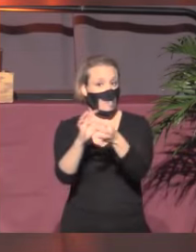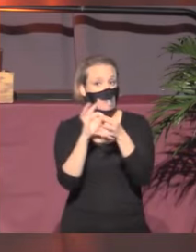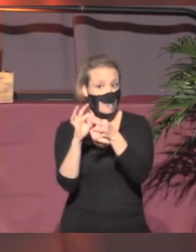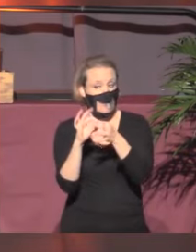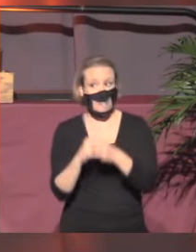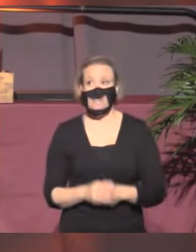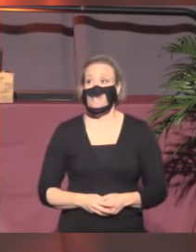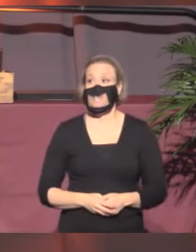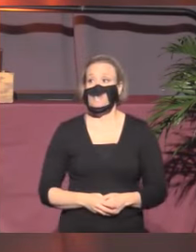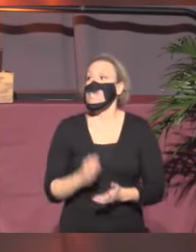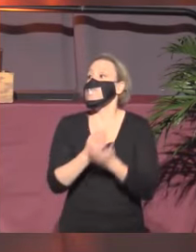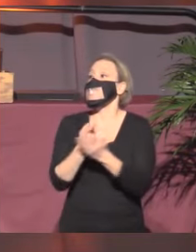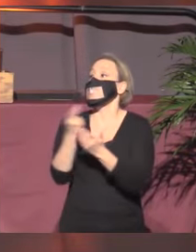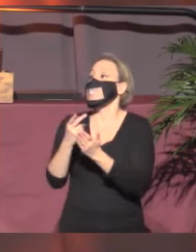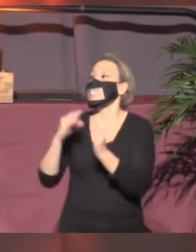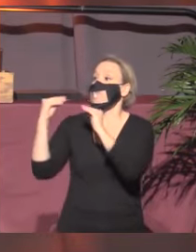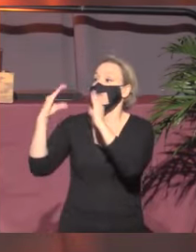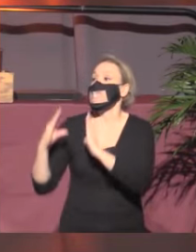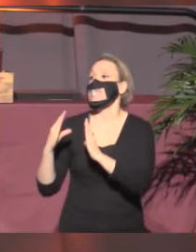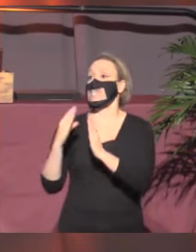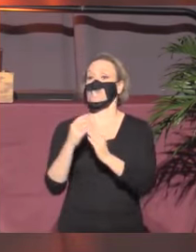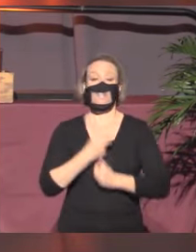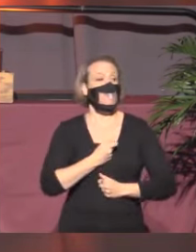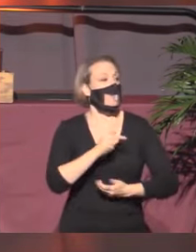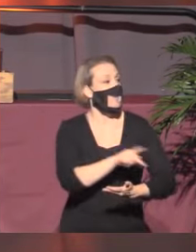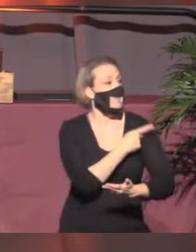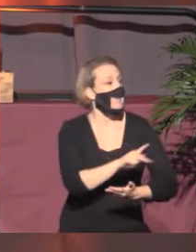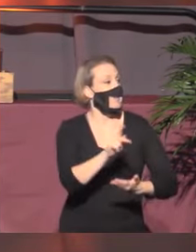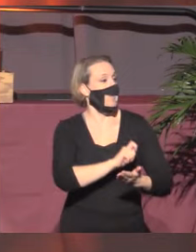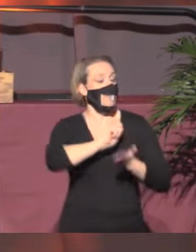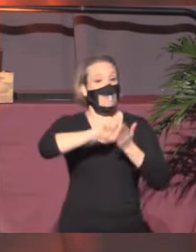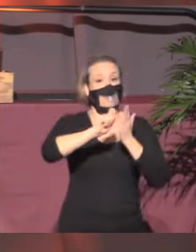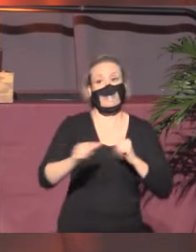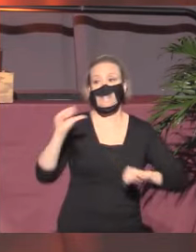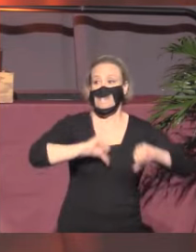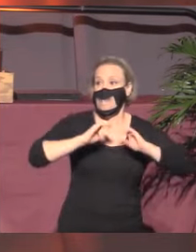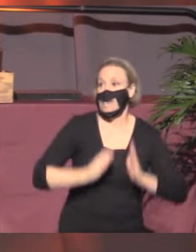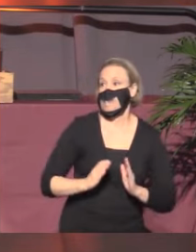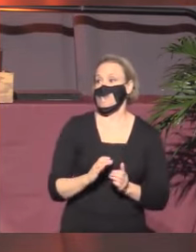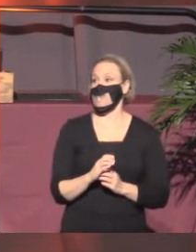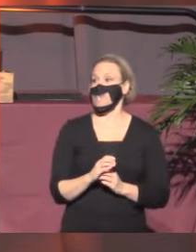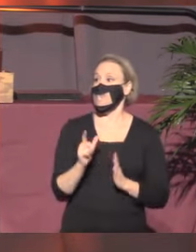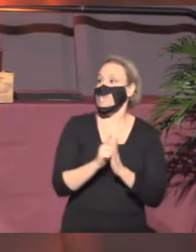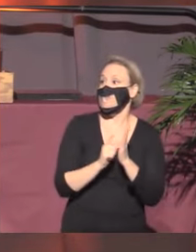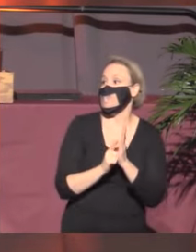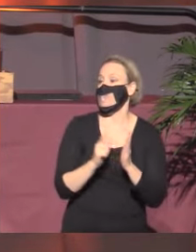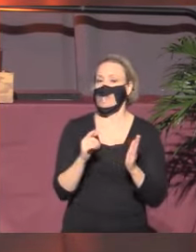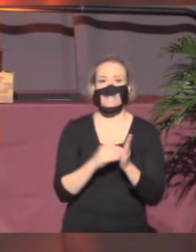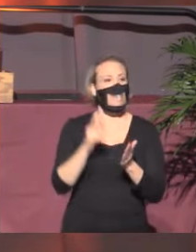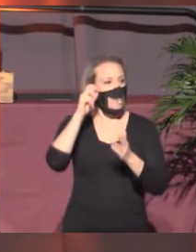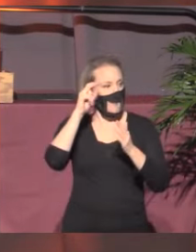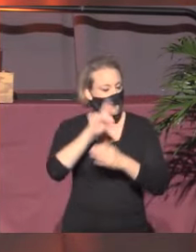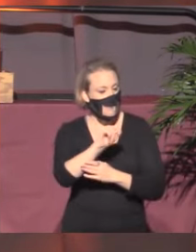are educators, poets, authors, scientists, criminal justice advocates, financial analysts, data